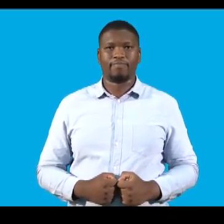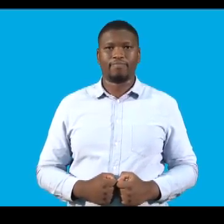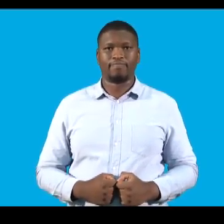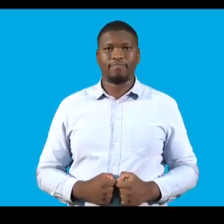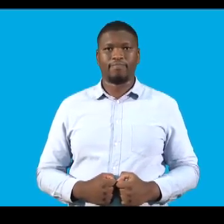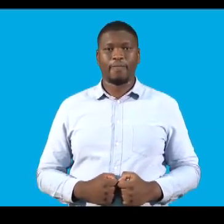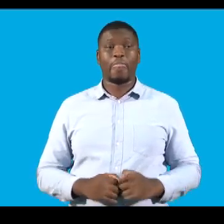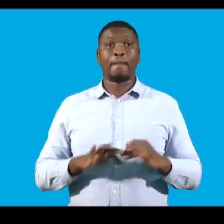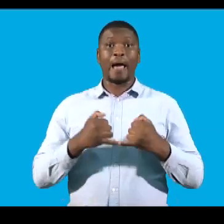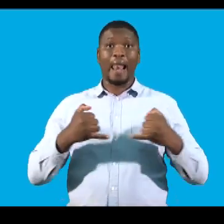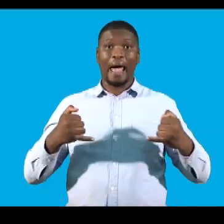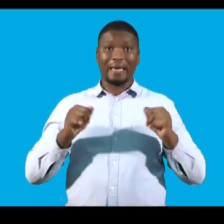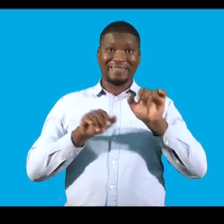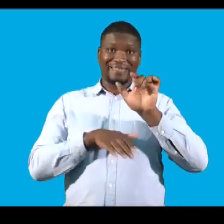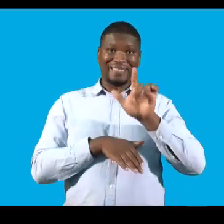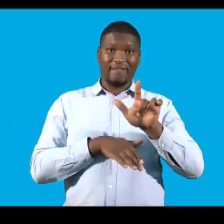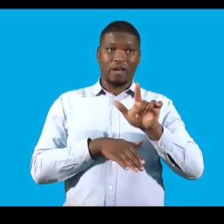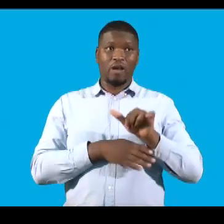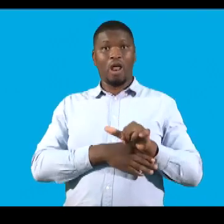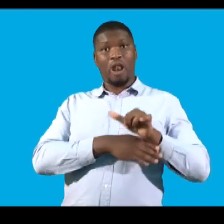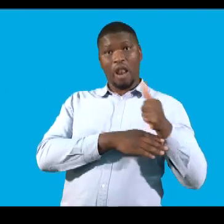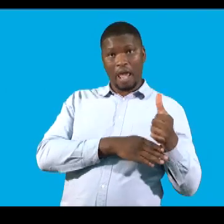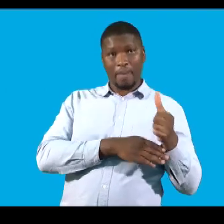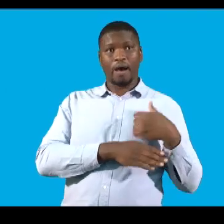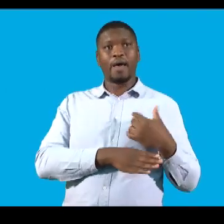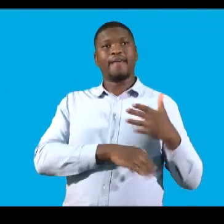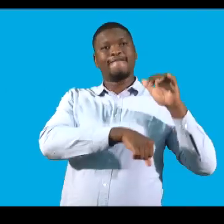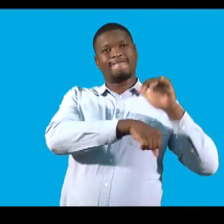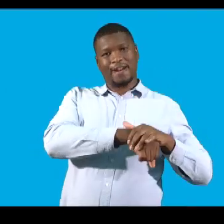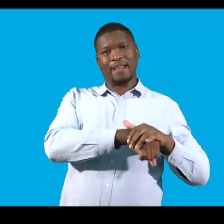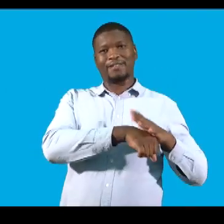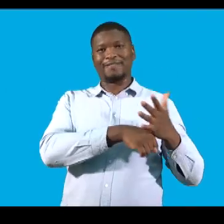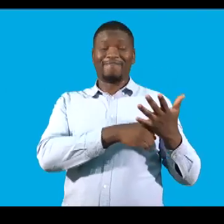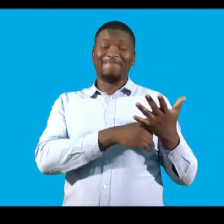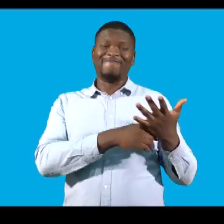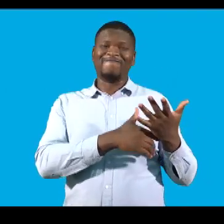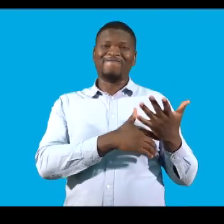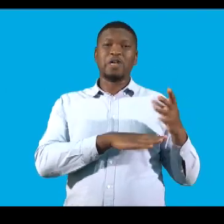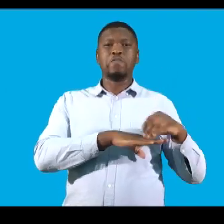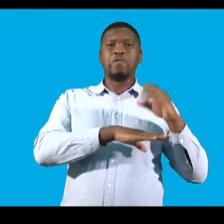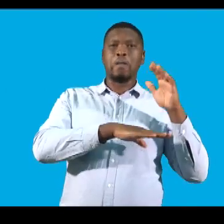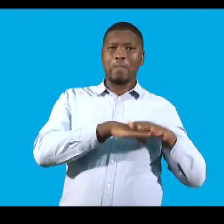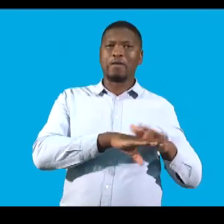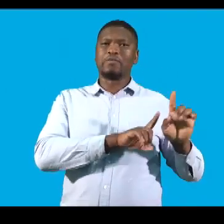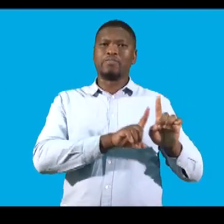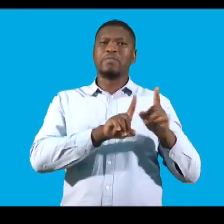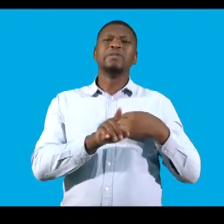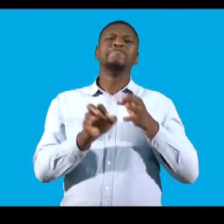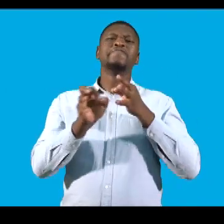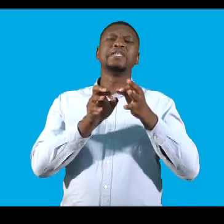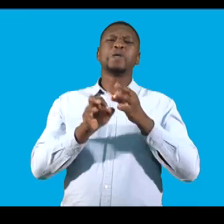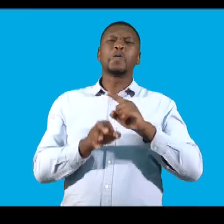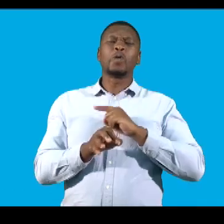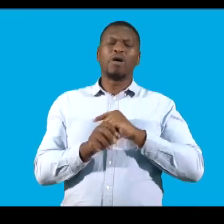Refer to line 7. Neighbor and friend and bridegroom. Explain why the victims of the shipwreck